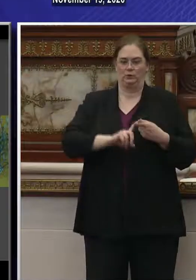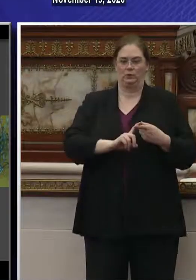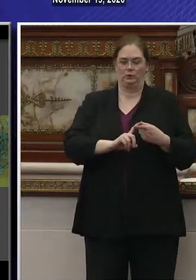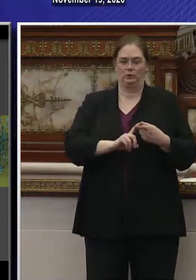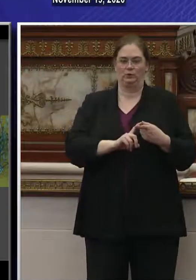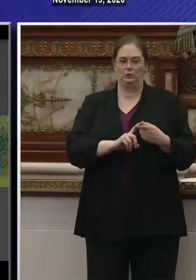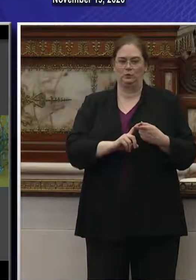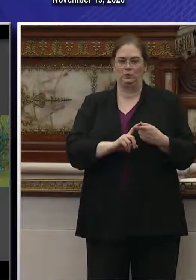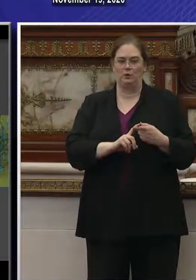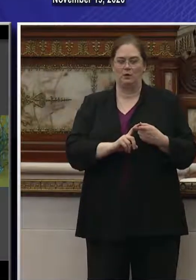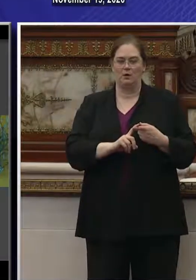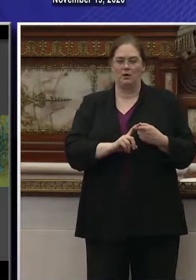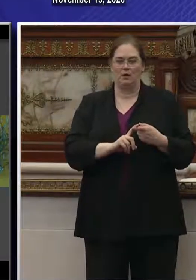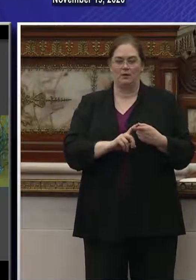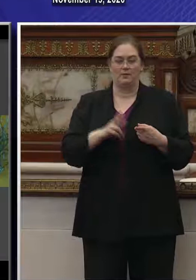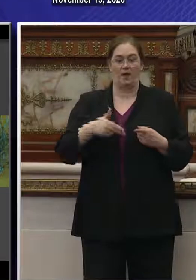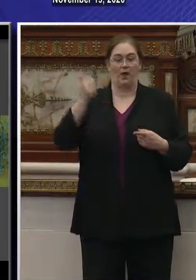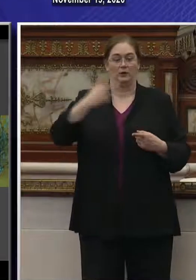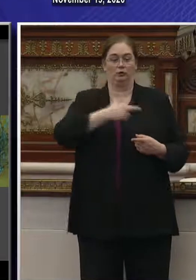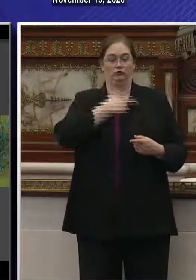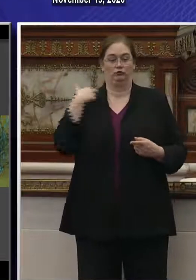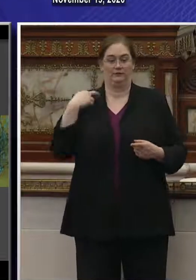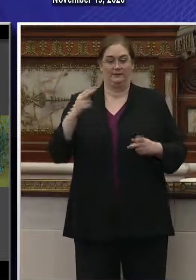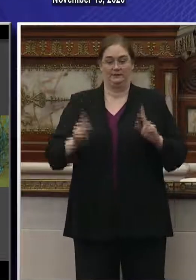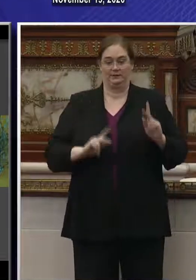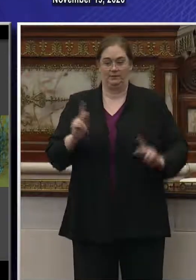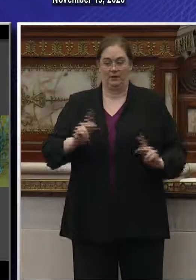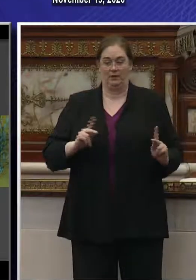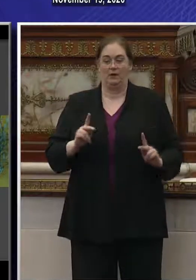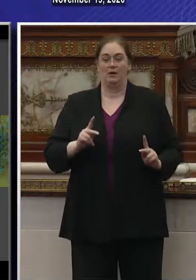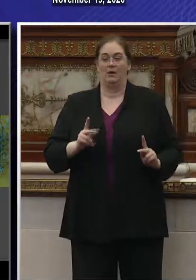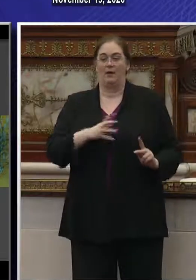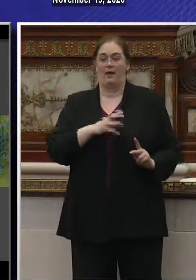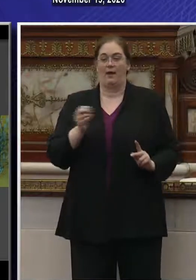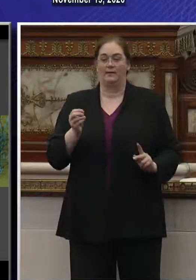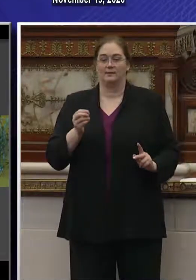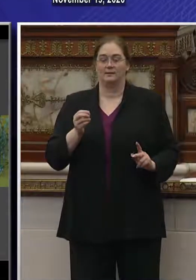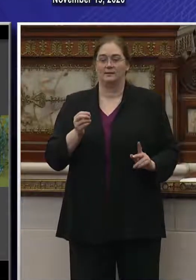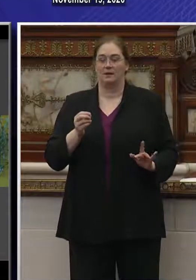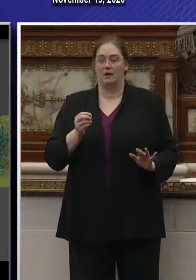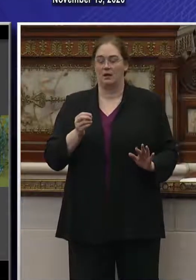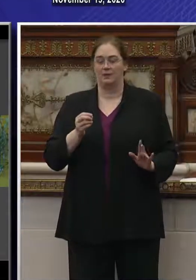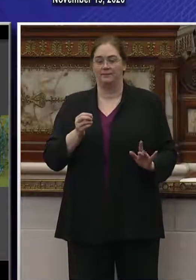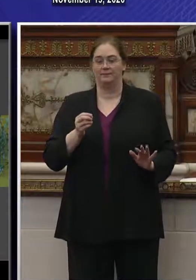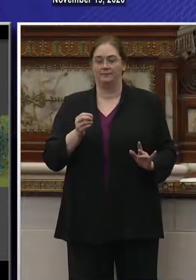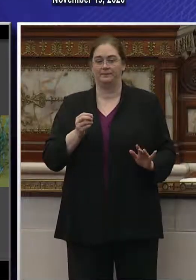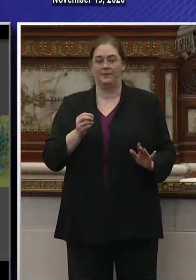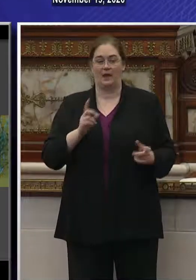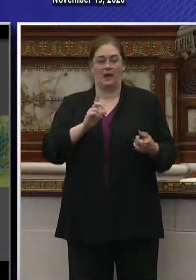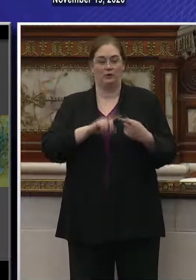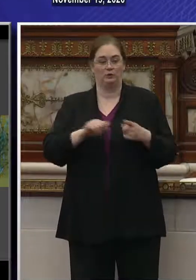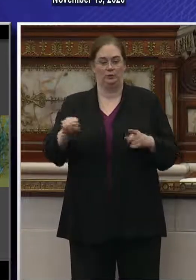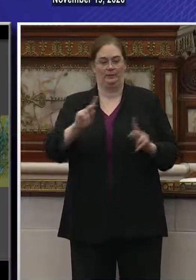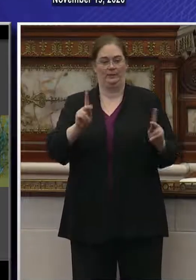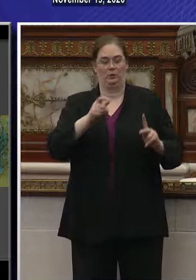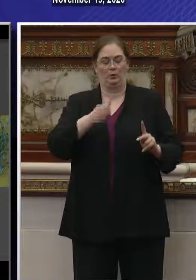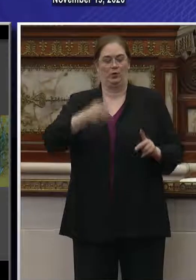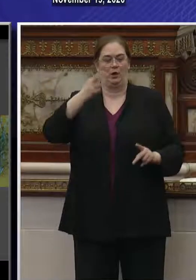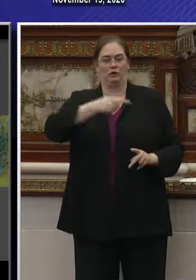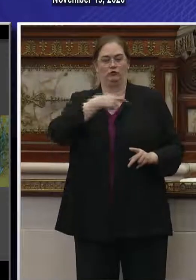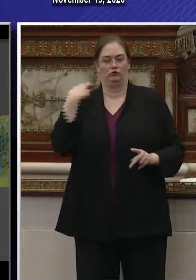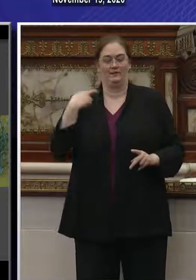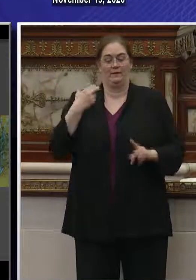the highest risk individuals and to those who are at the greatest risk